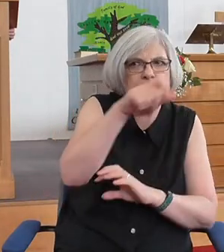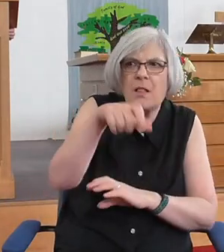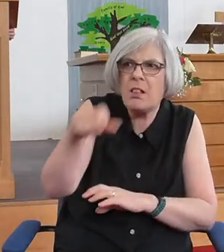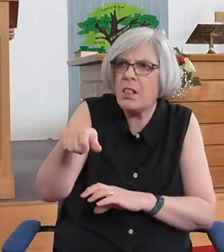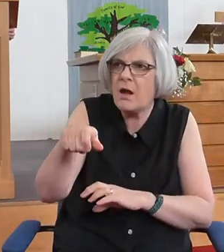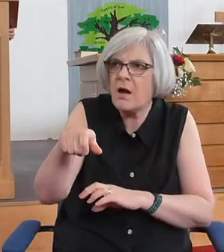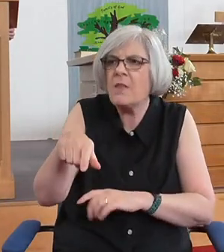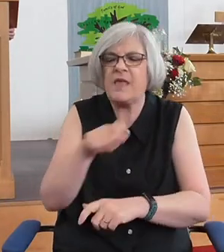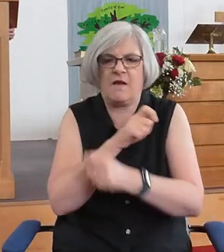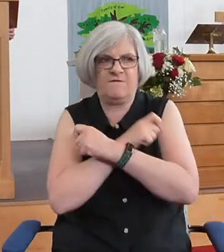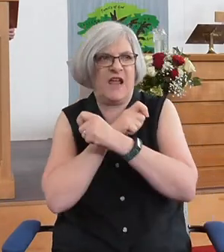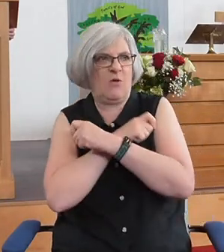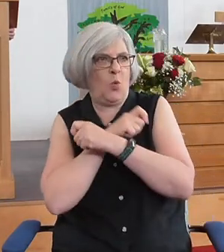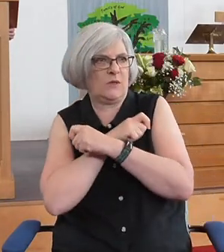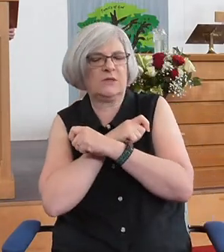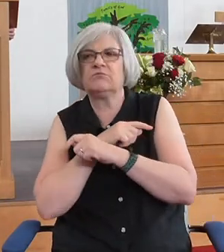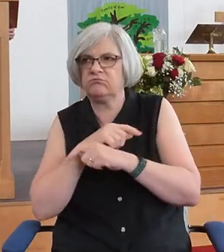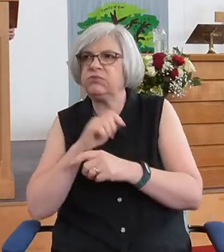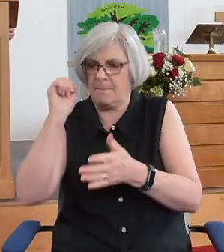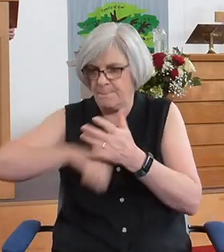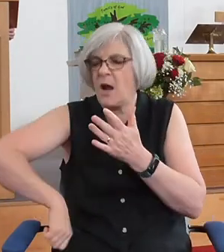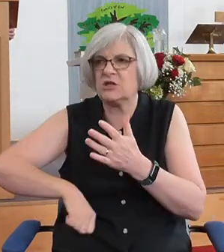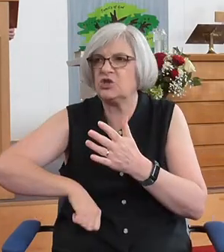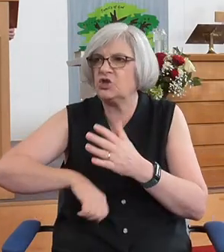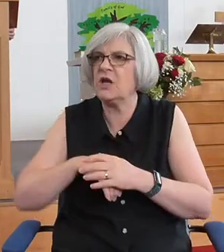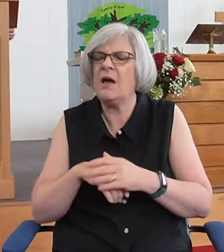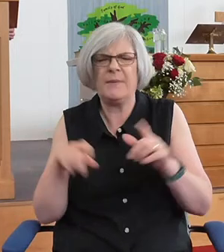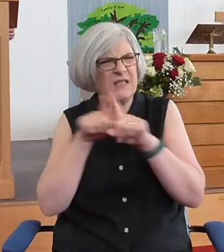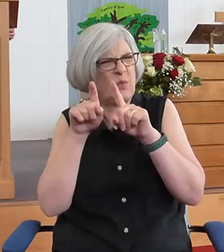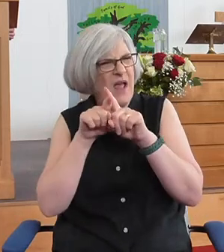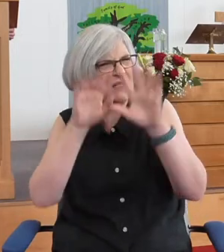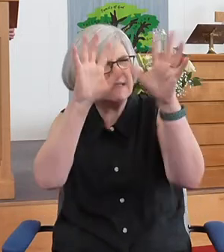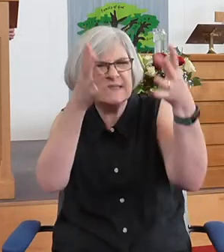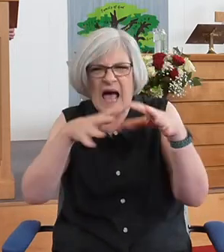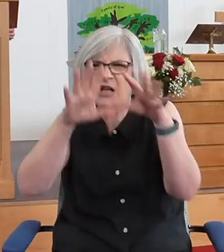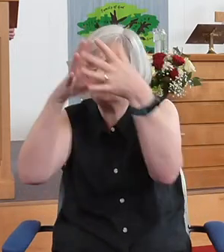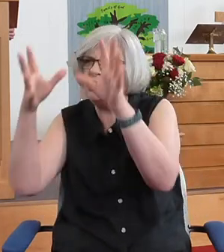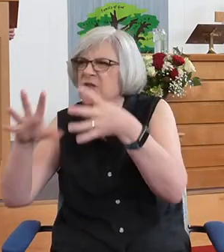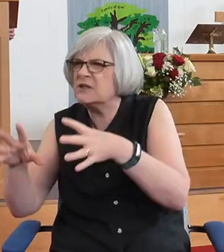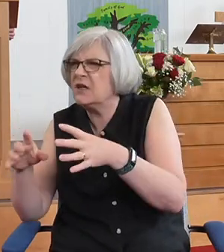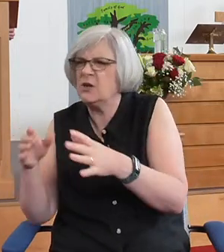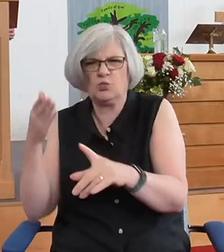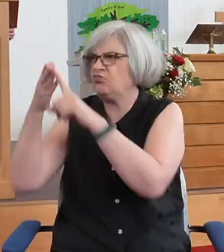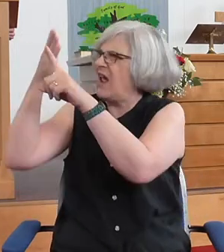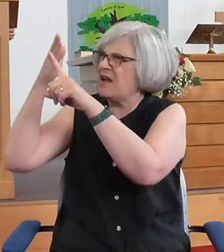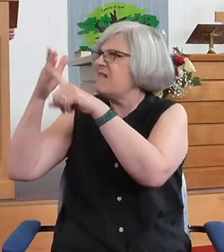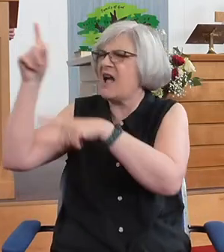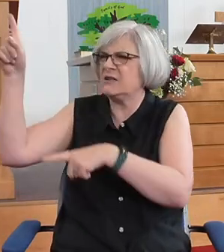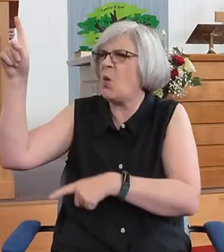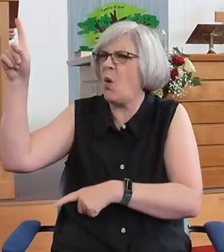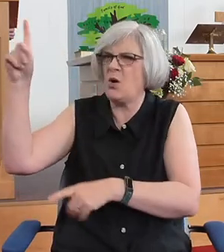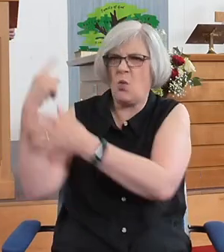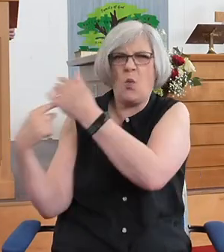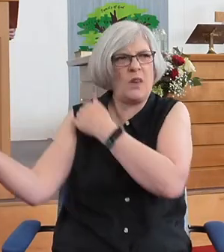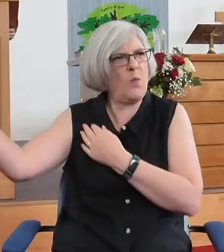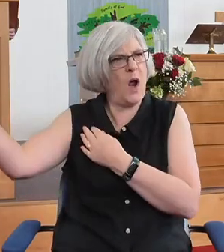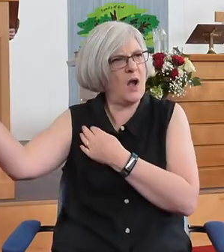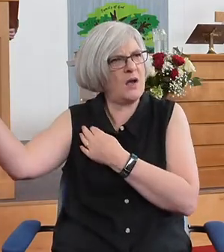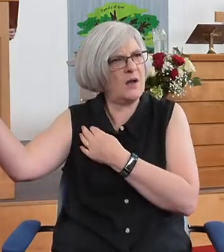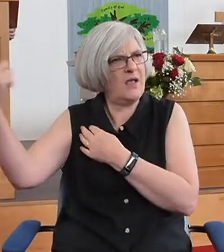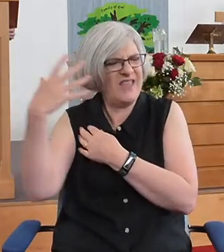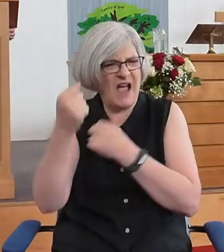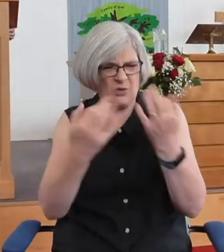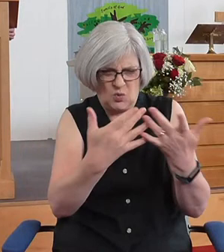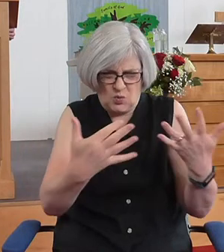the idolatry in Egypt, not recognizing God as the only true God, but having multiple other gods.